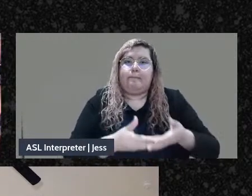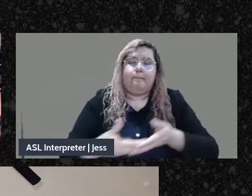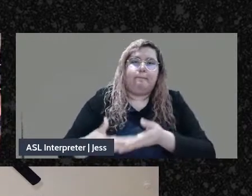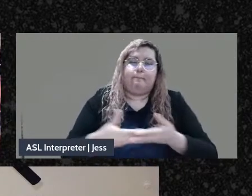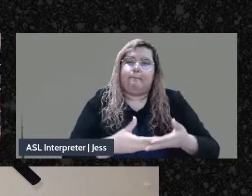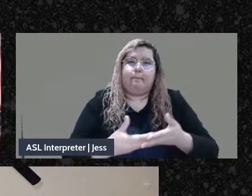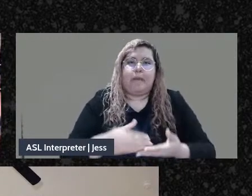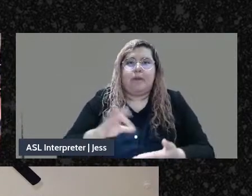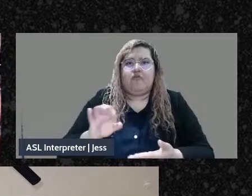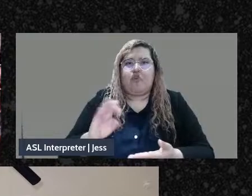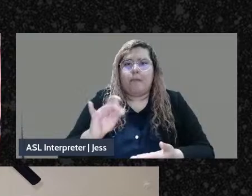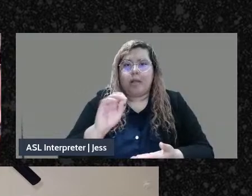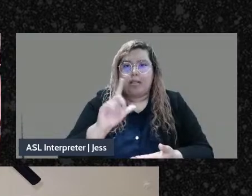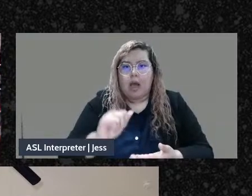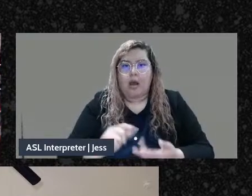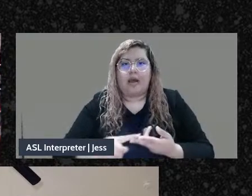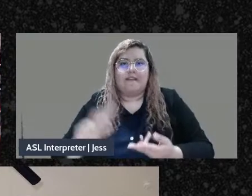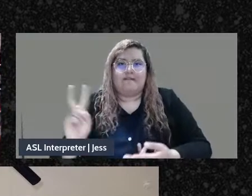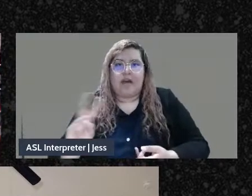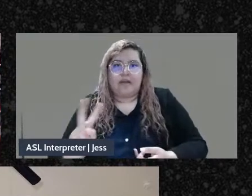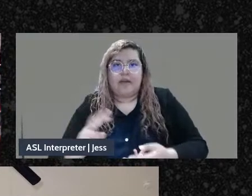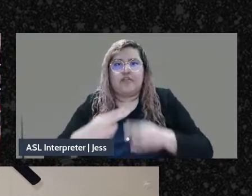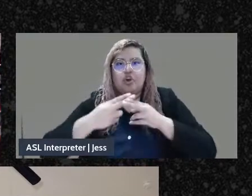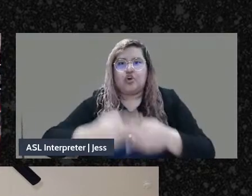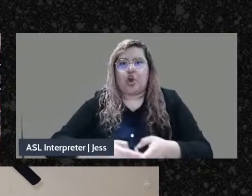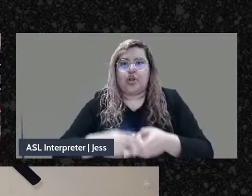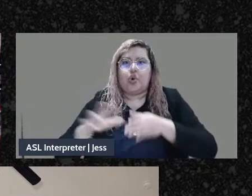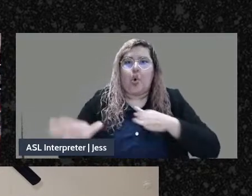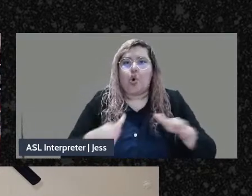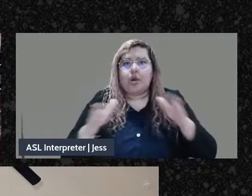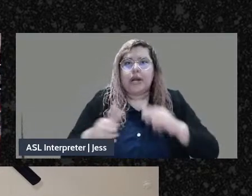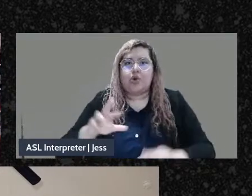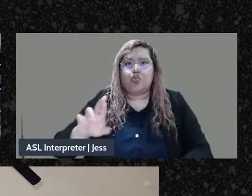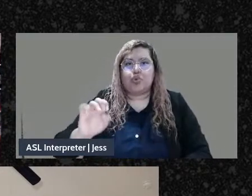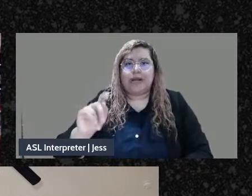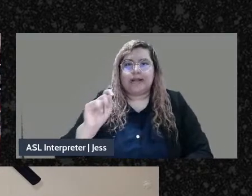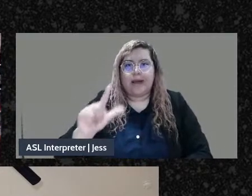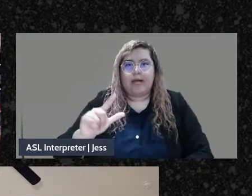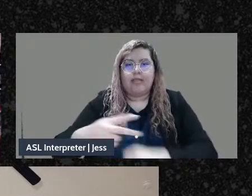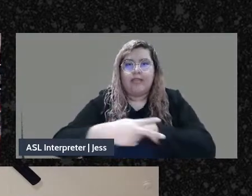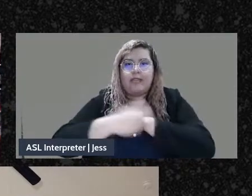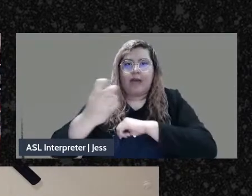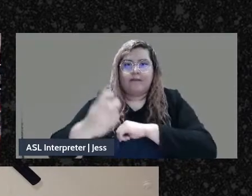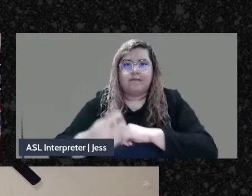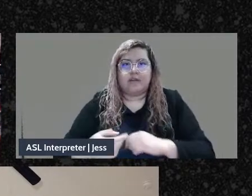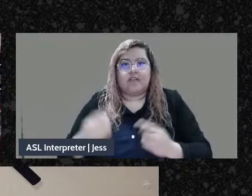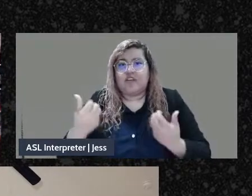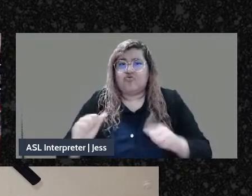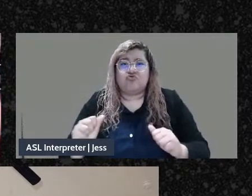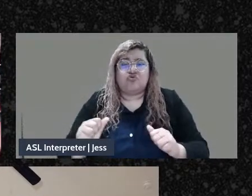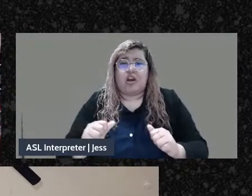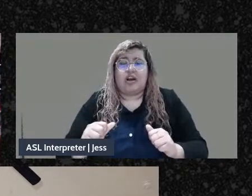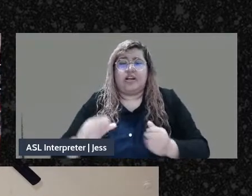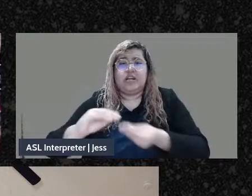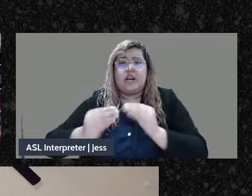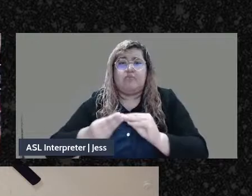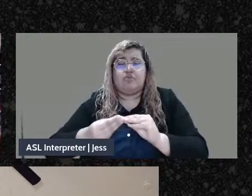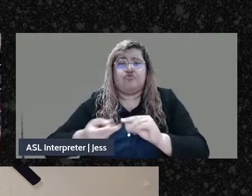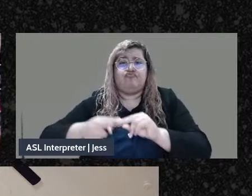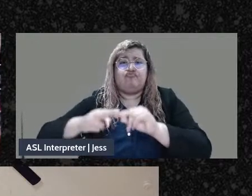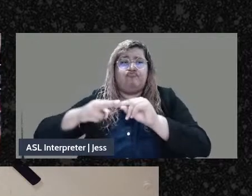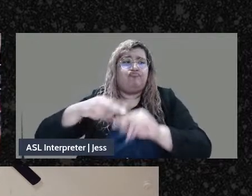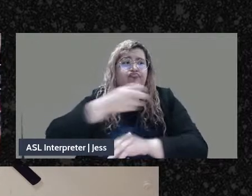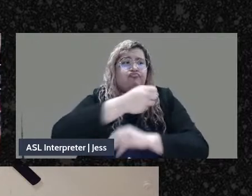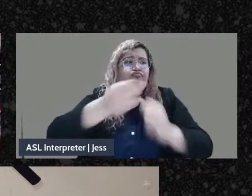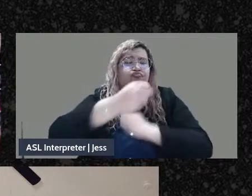like organized retail theft. They're trying to see how many more people can we put in our jail, while the COVID pandemic